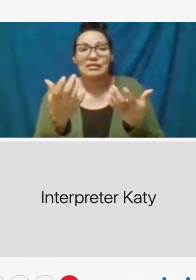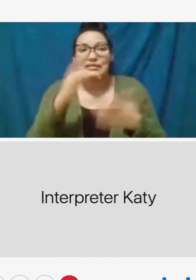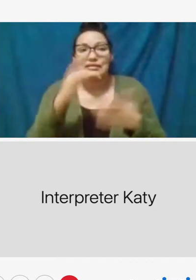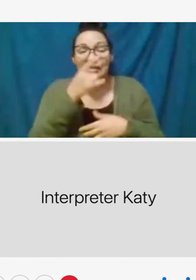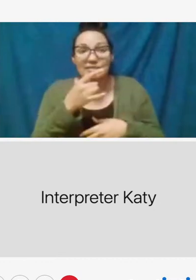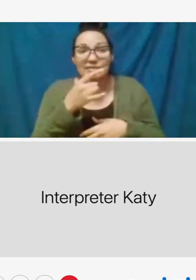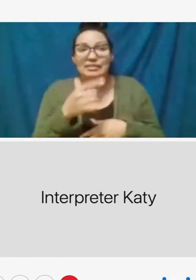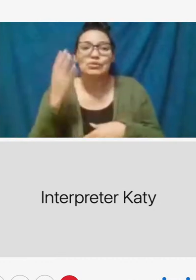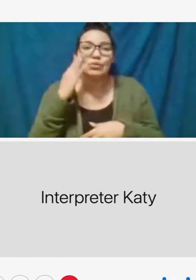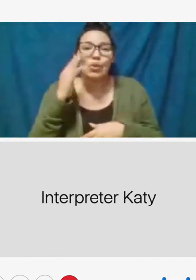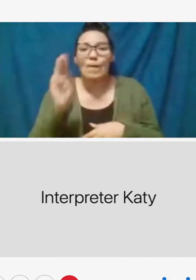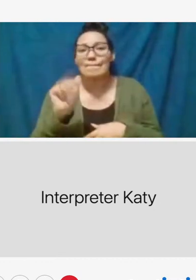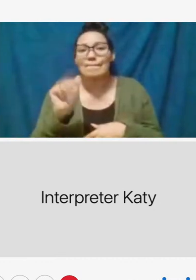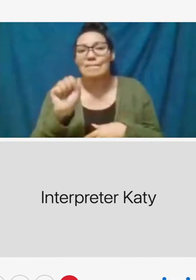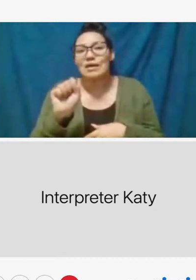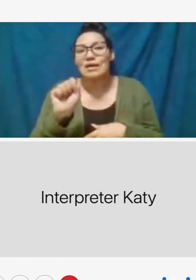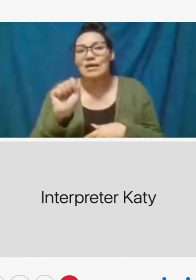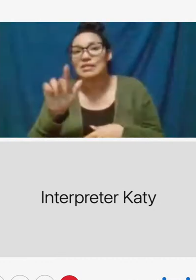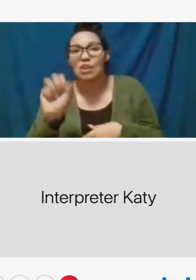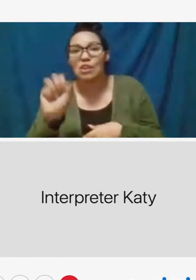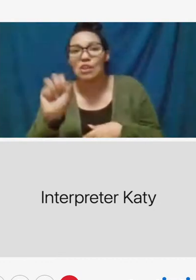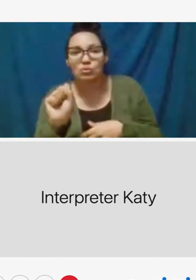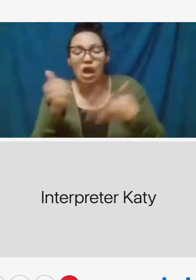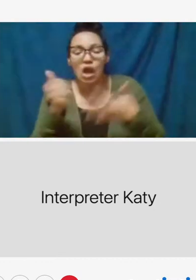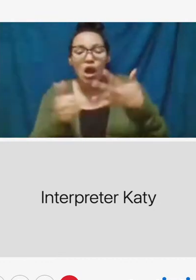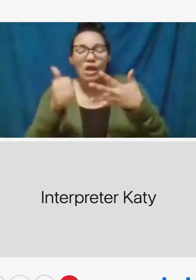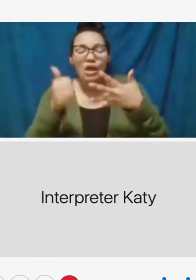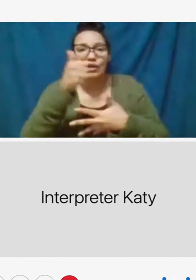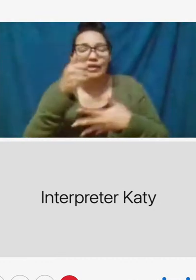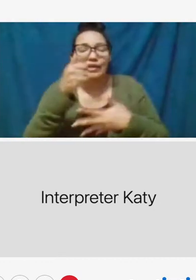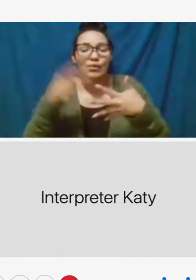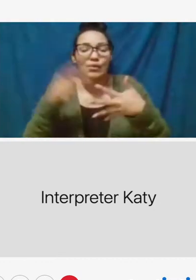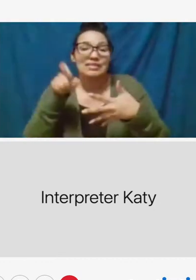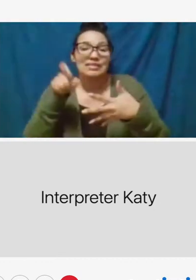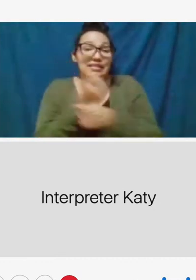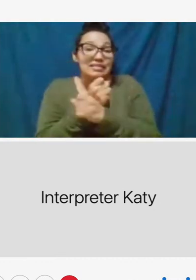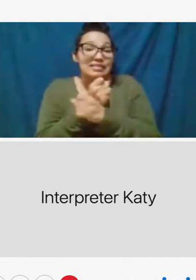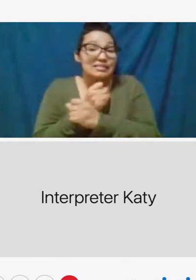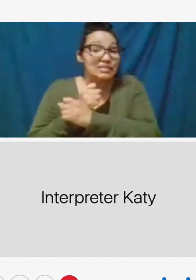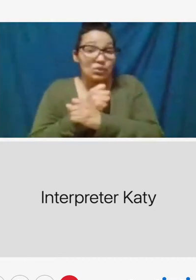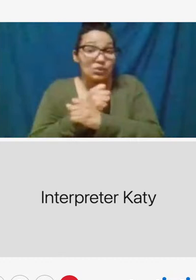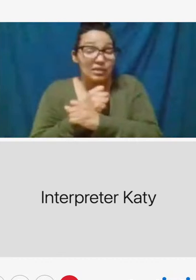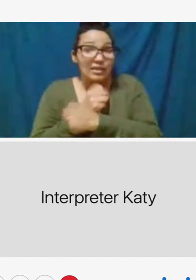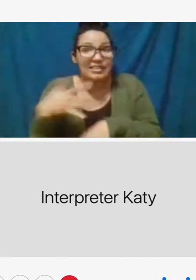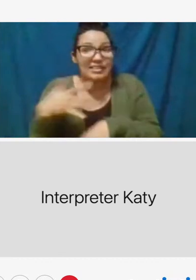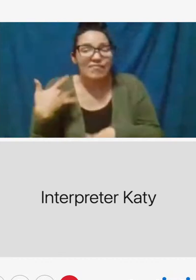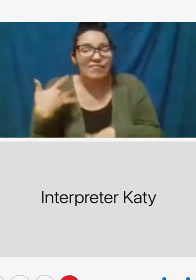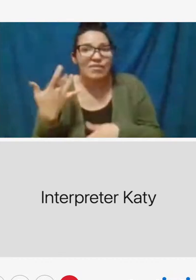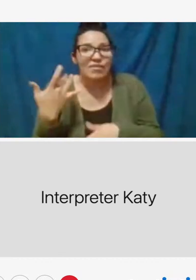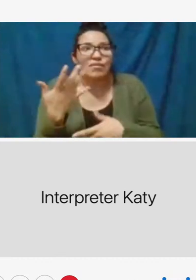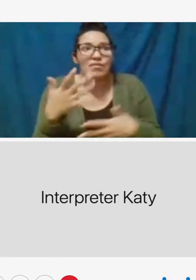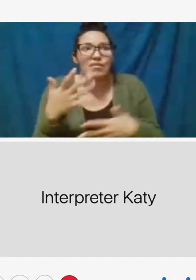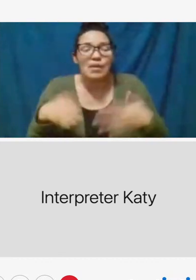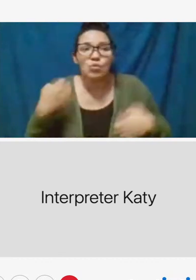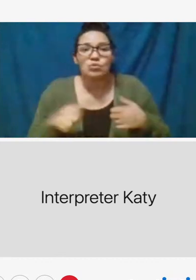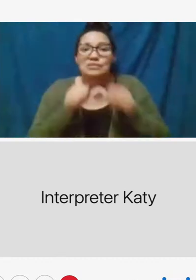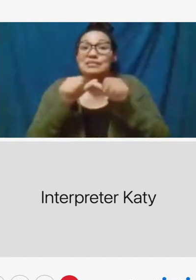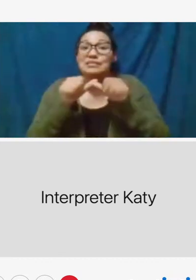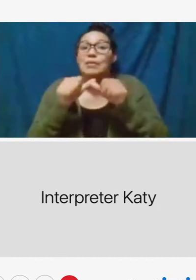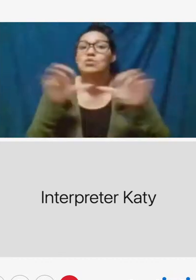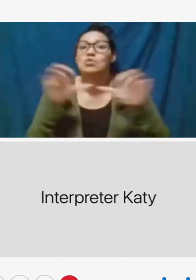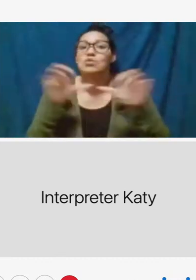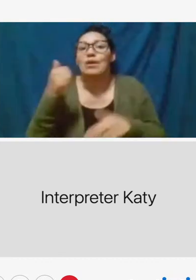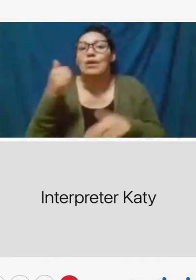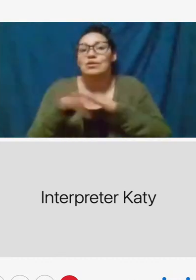and Security kids feel emotionally connected and they do better in school so we're not only helping the mental